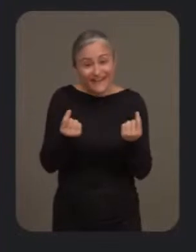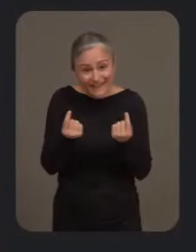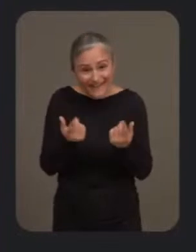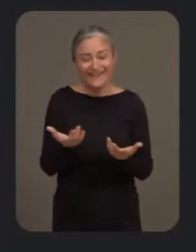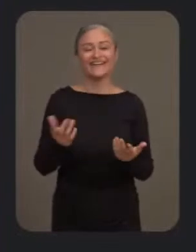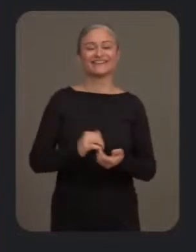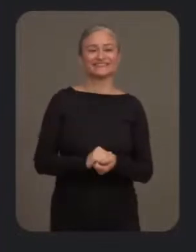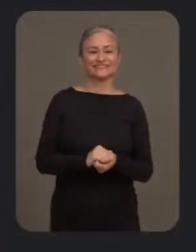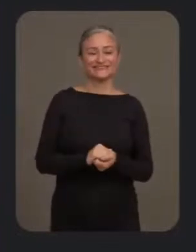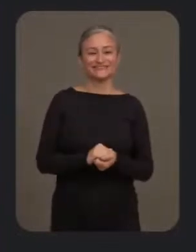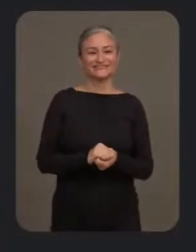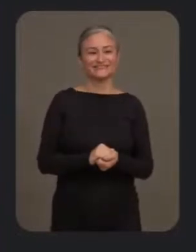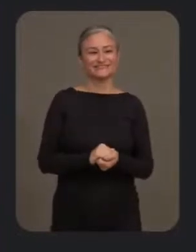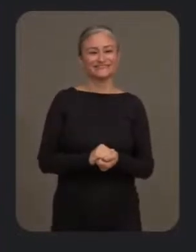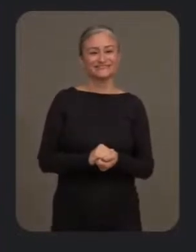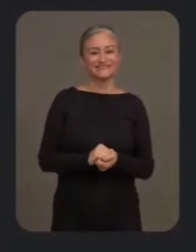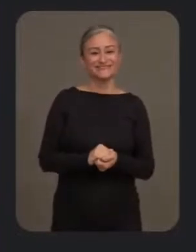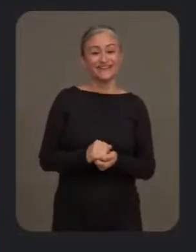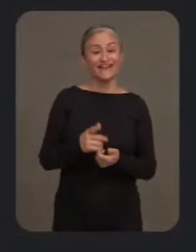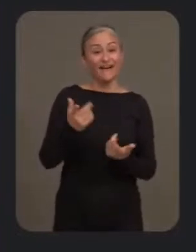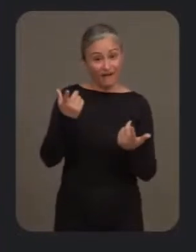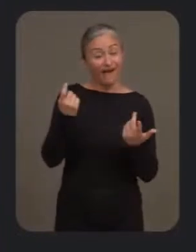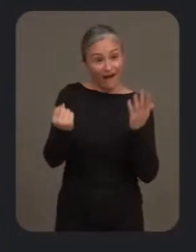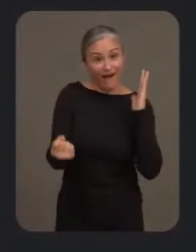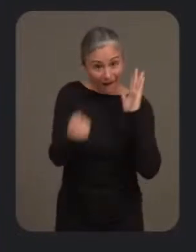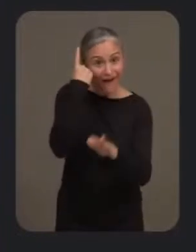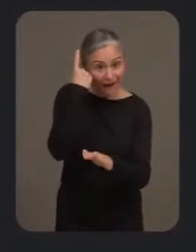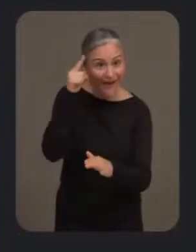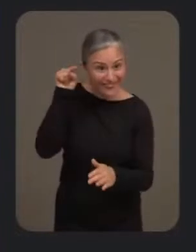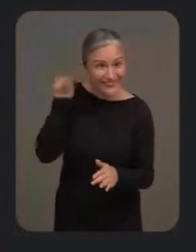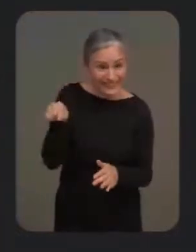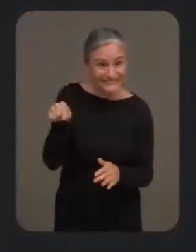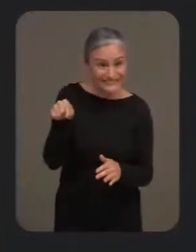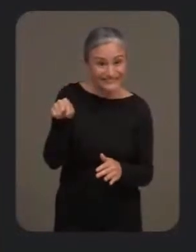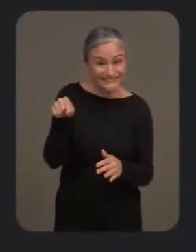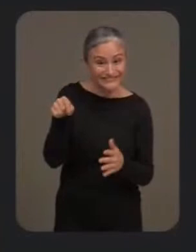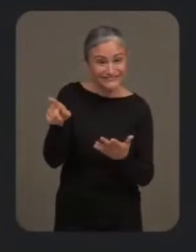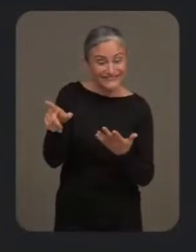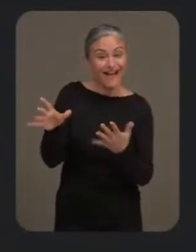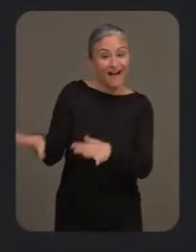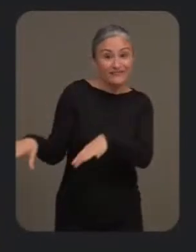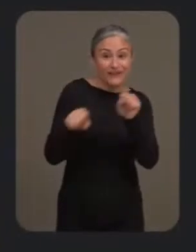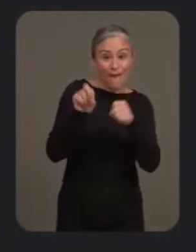gets the message and adopts RCS.